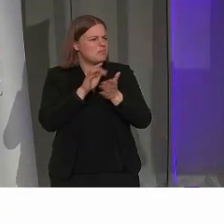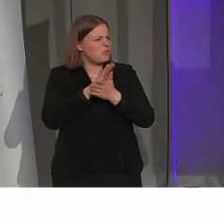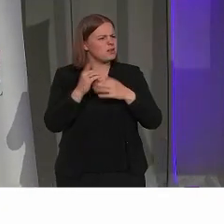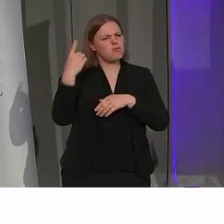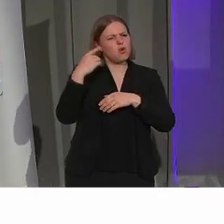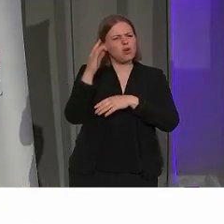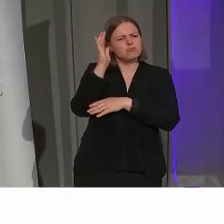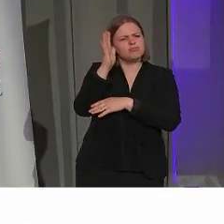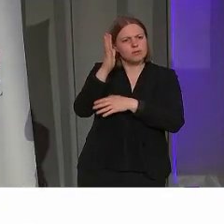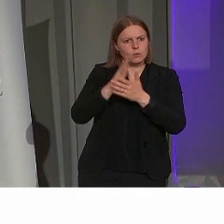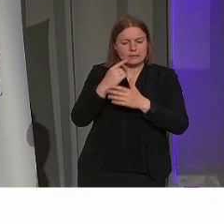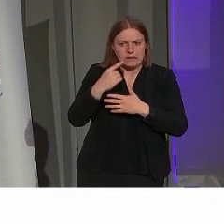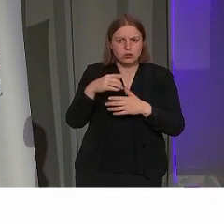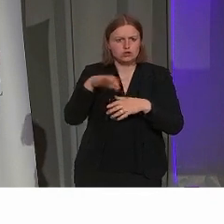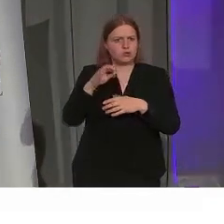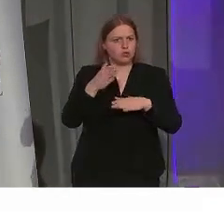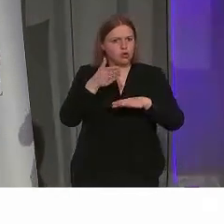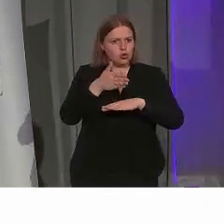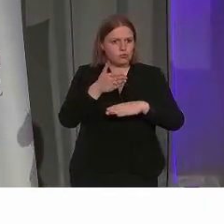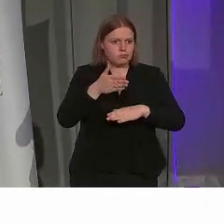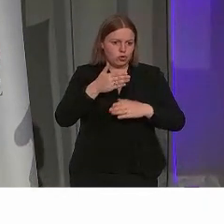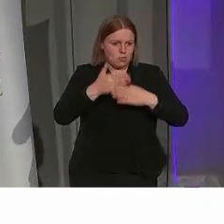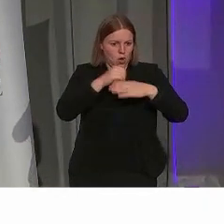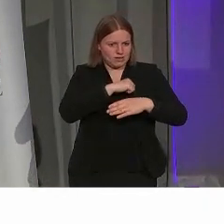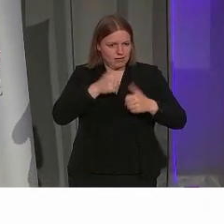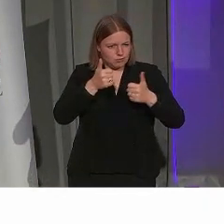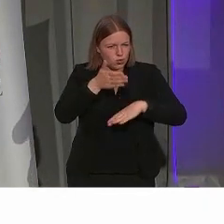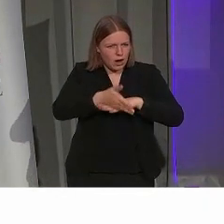has experienced.